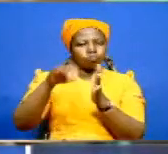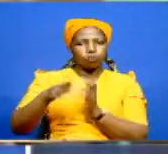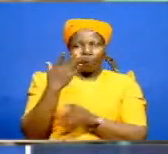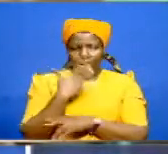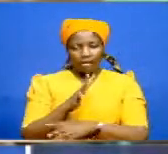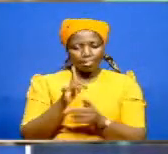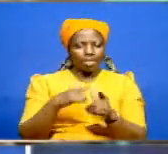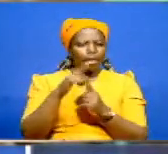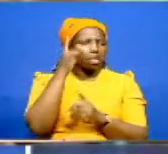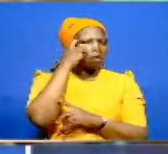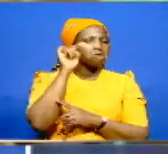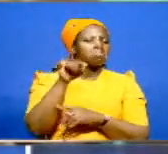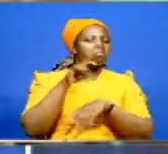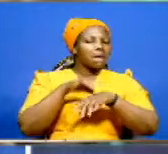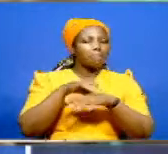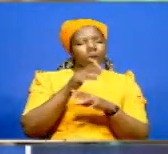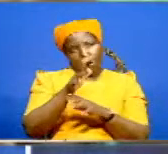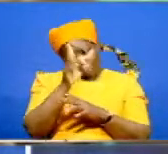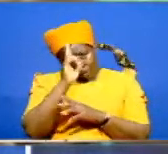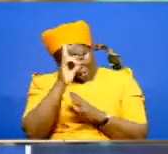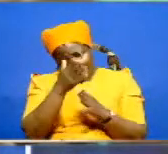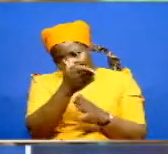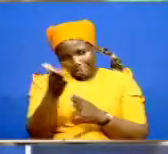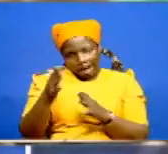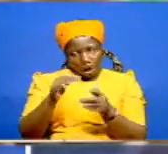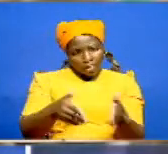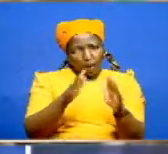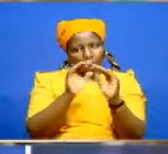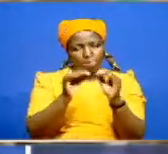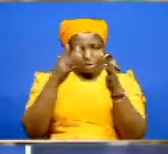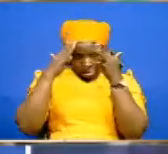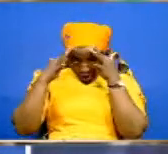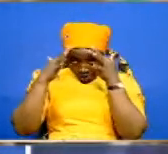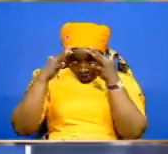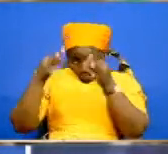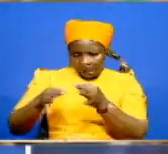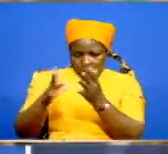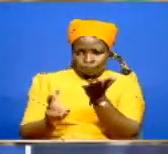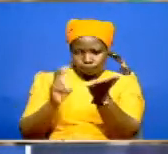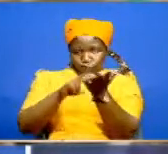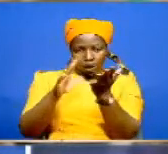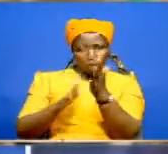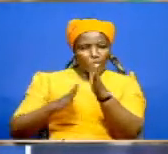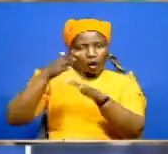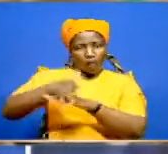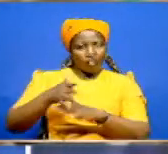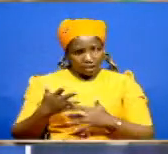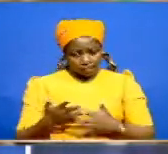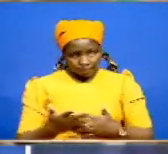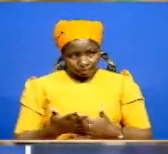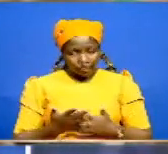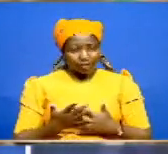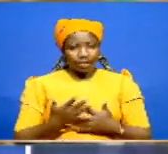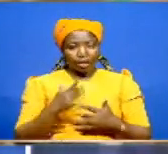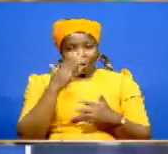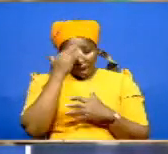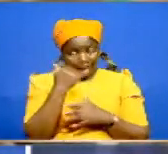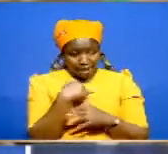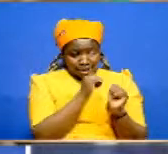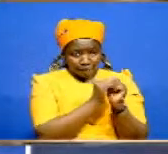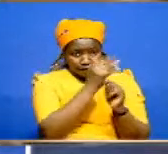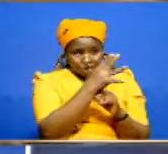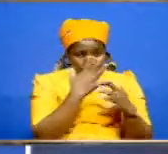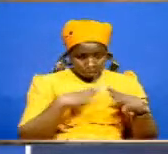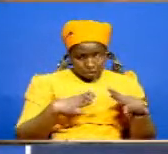saa hiyo pengine hakuna askari barabarani, wakaamua kubeba watu wengi zaidi, kwa sababu inamaanisha ilibeba watu 14 badala ya watu